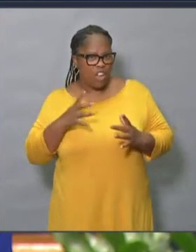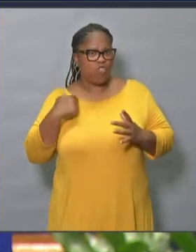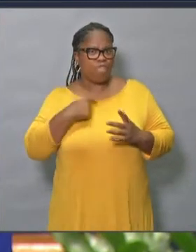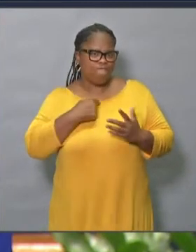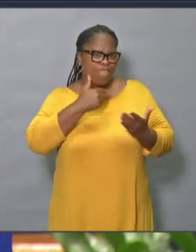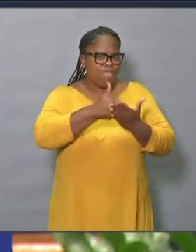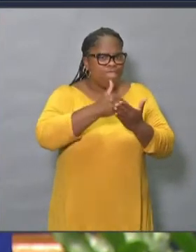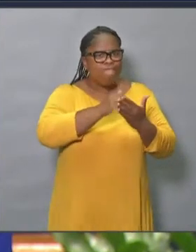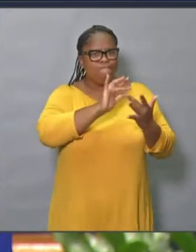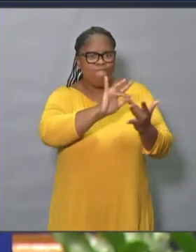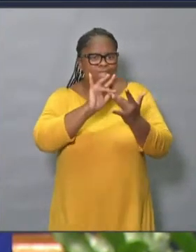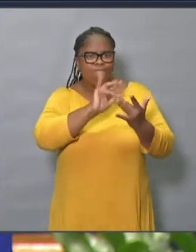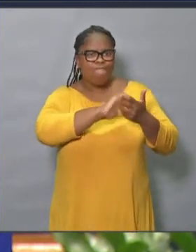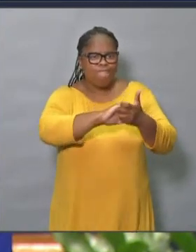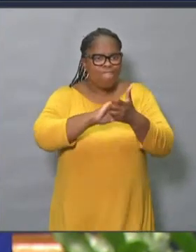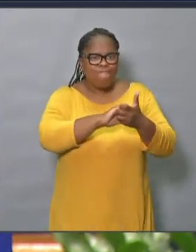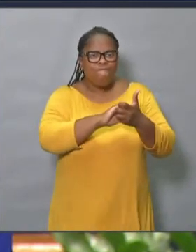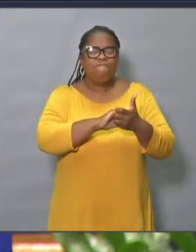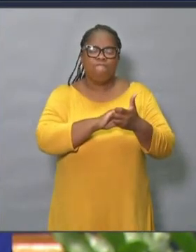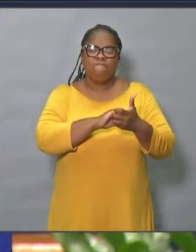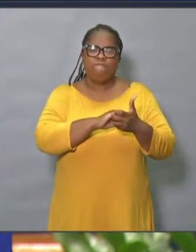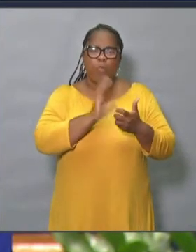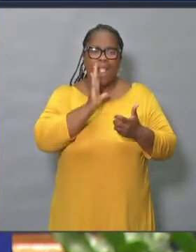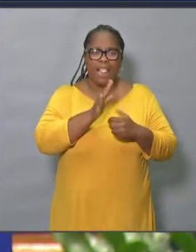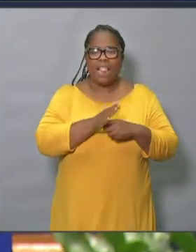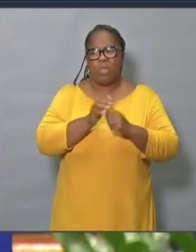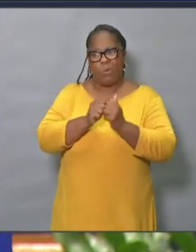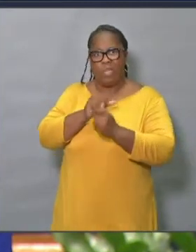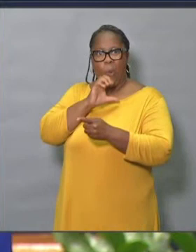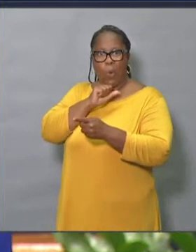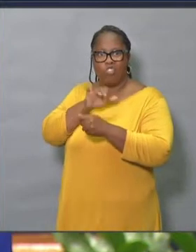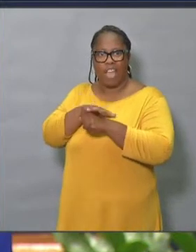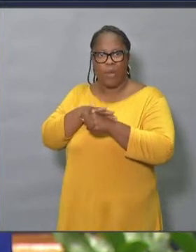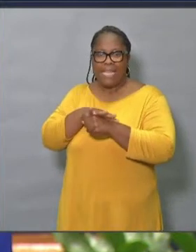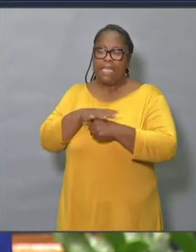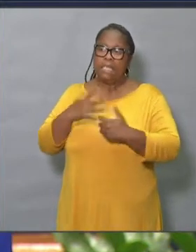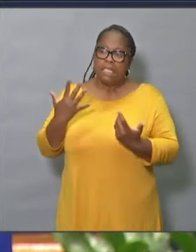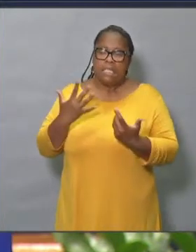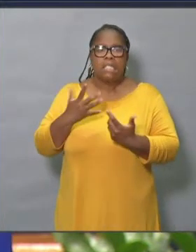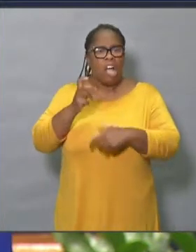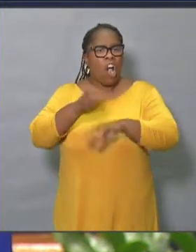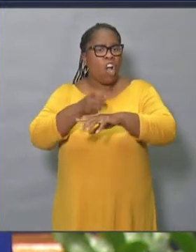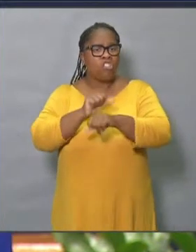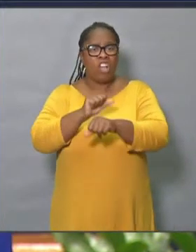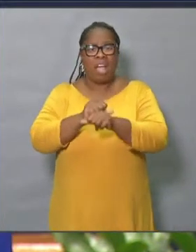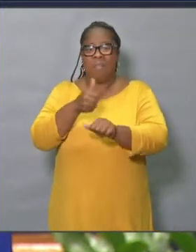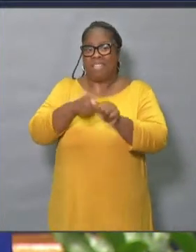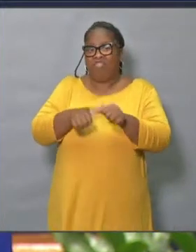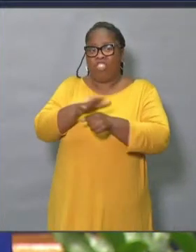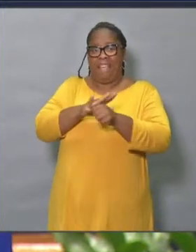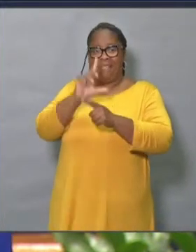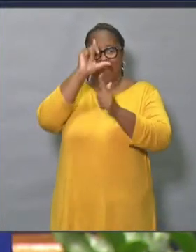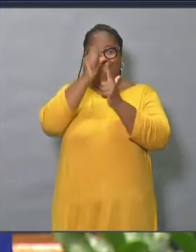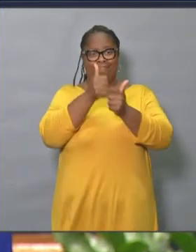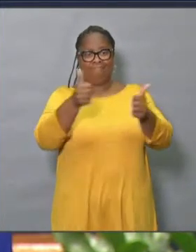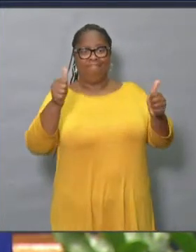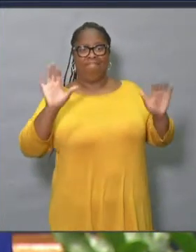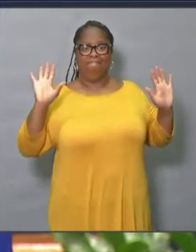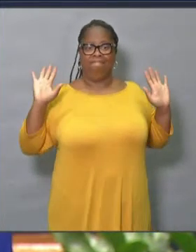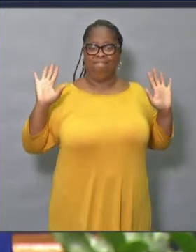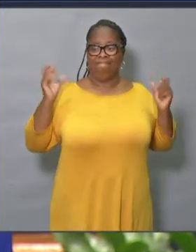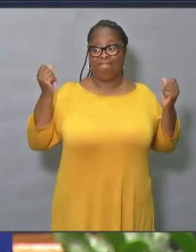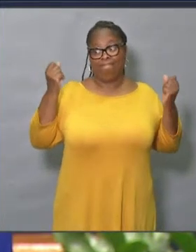hard jobs. Decisions are very specific to each county, and I understand that. We,